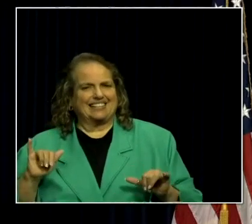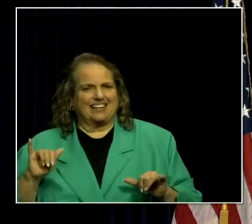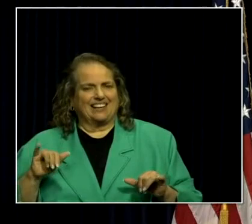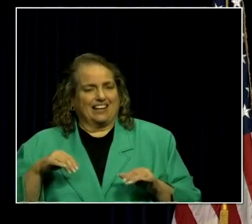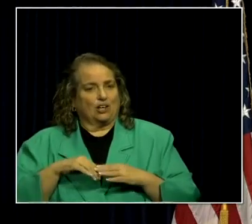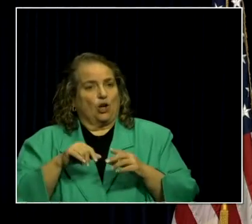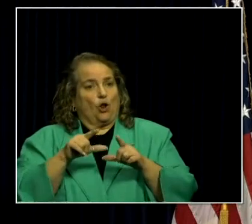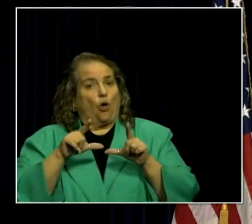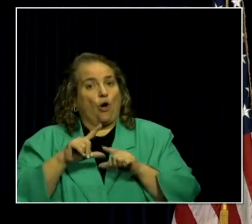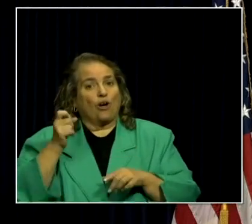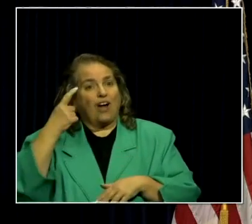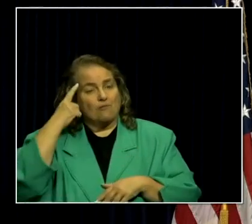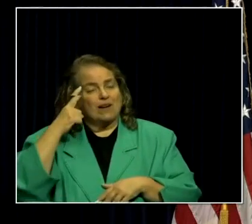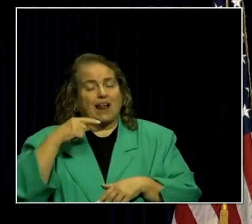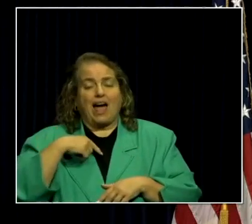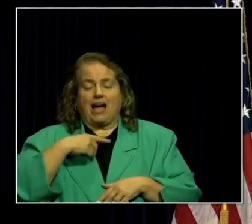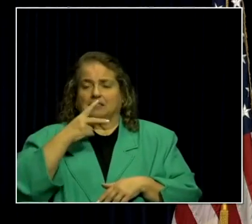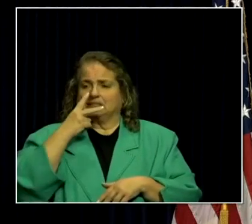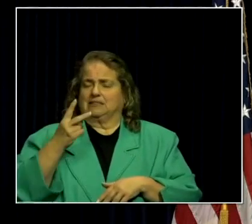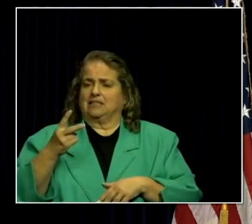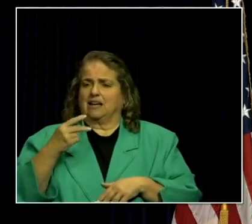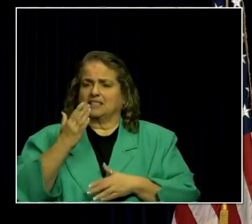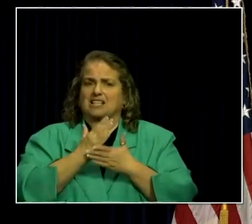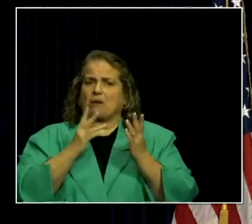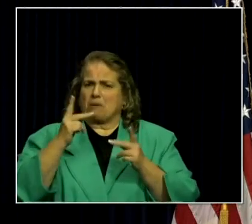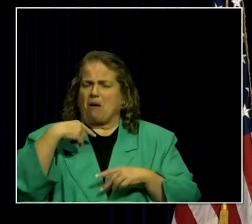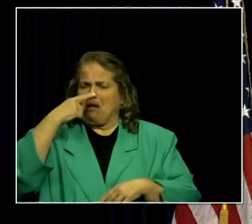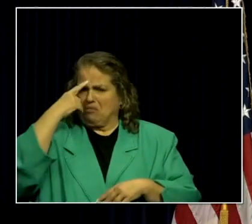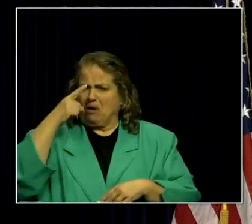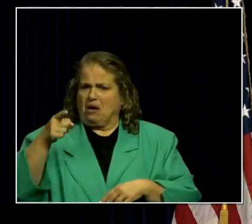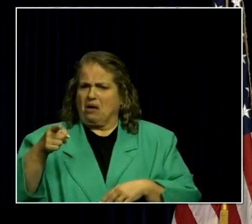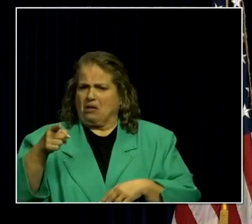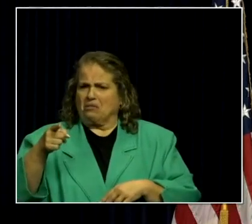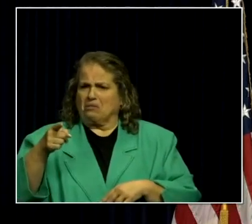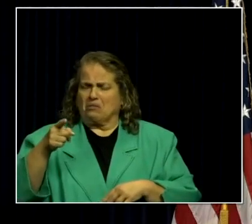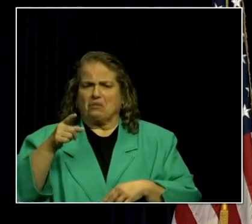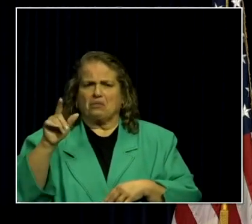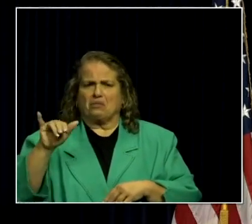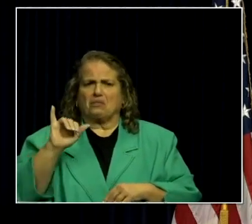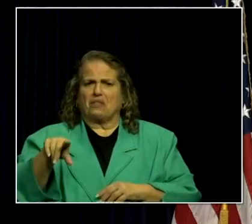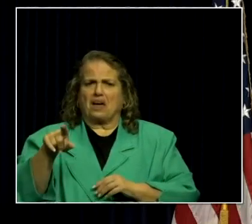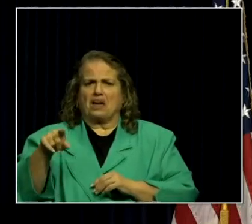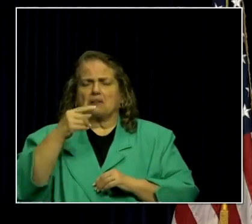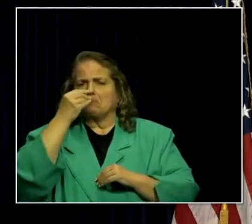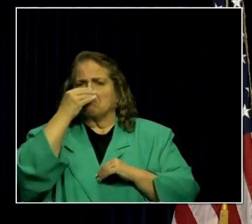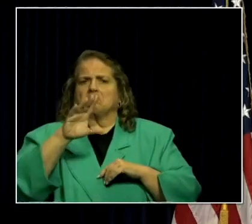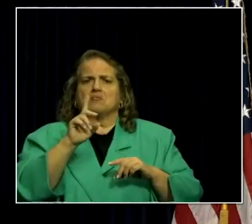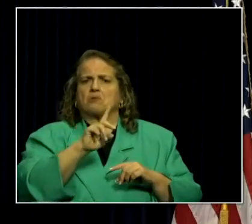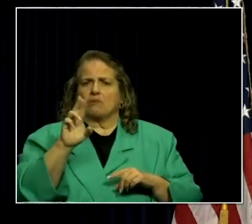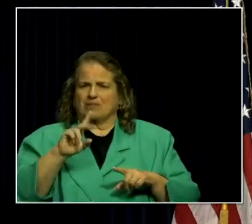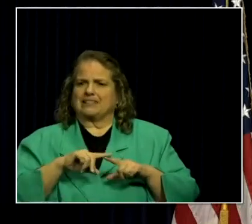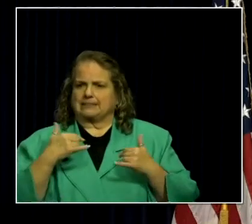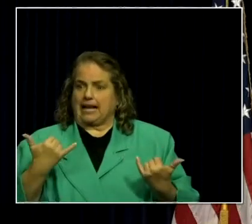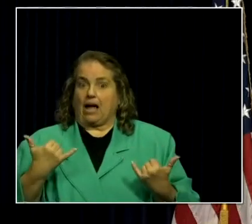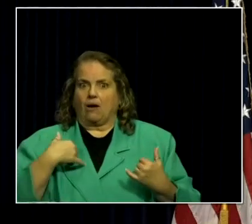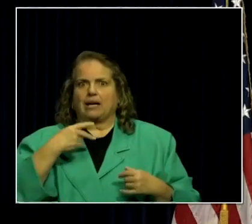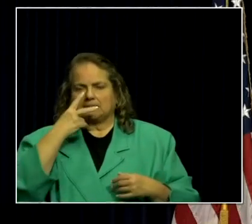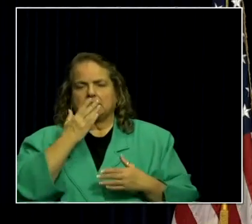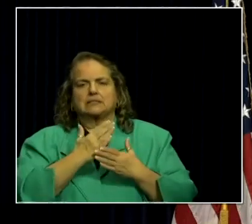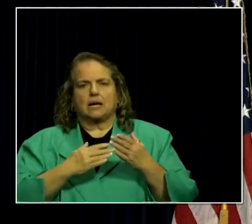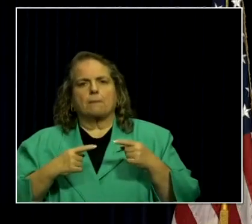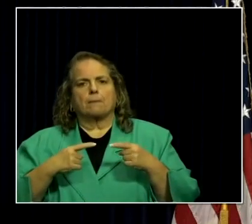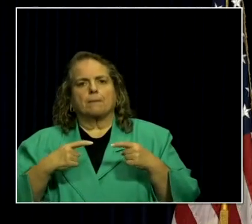think people were partisan or even certain individuals were partisan on one way or another. I'm not seeing that.